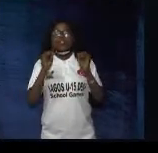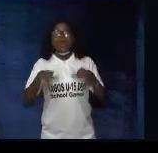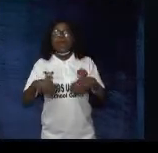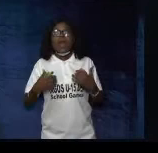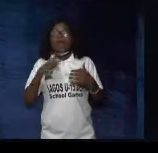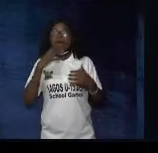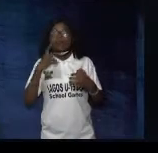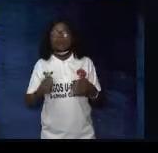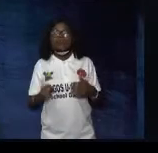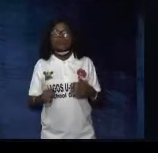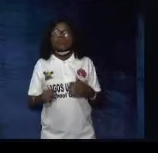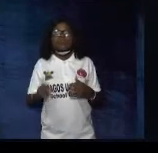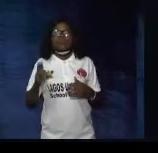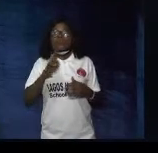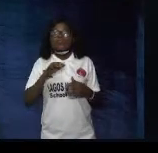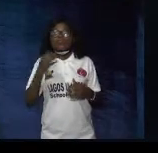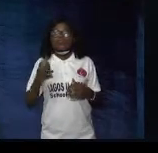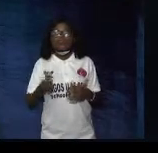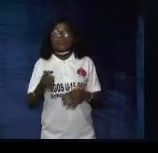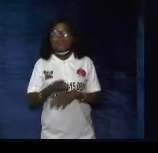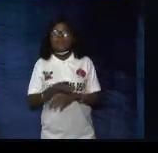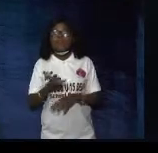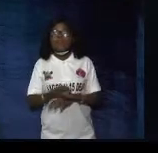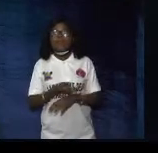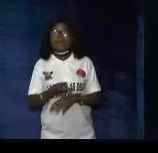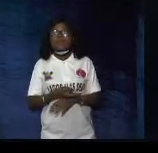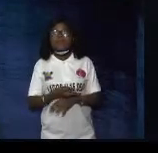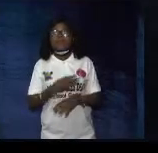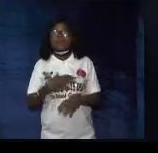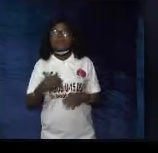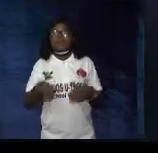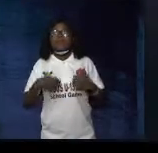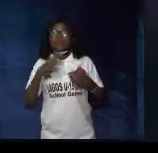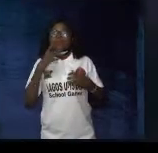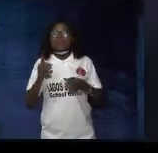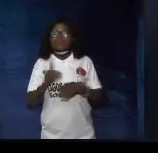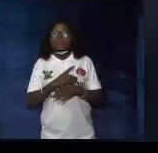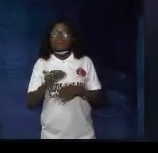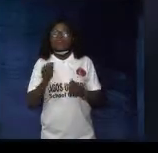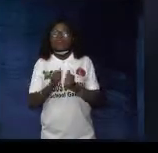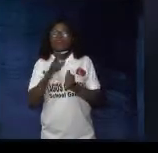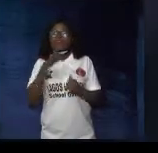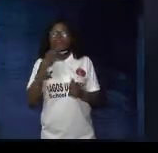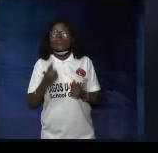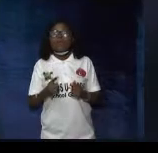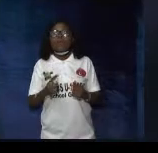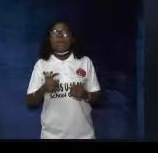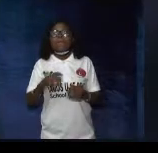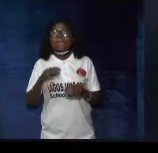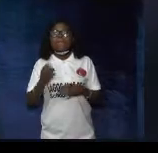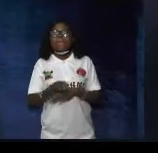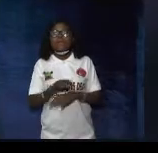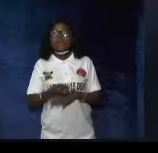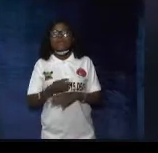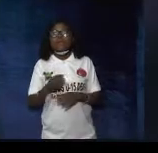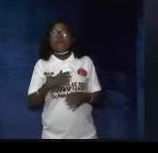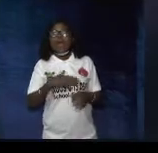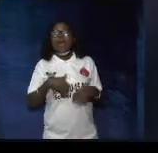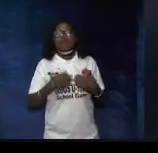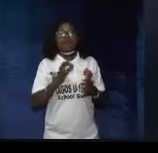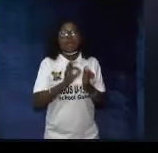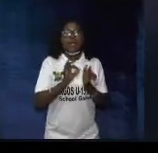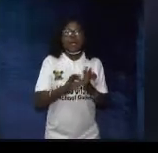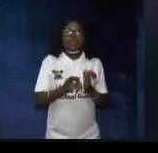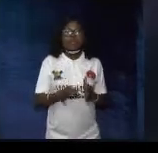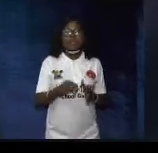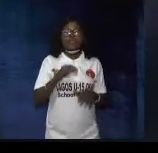to navigate the field of mathematics very, very easily. Last week we learned about how to multiply numbers by just drawing lines and